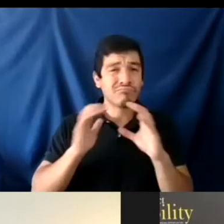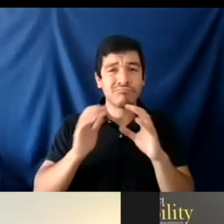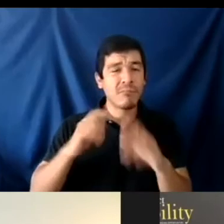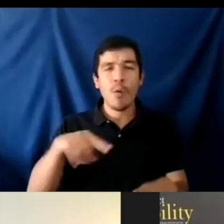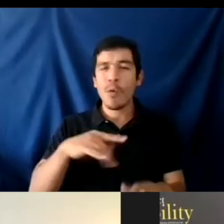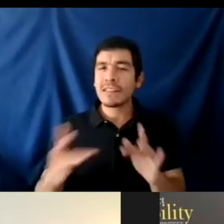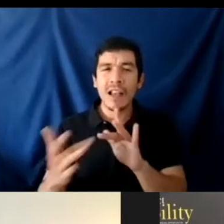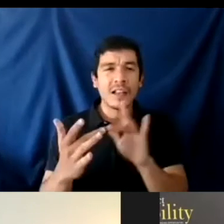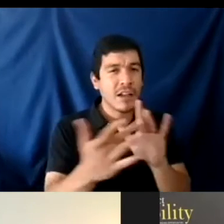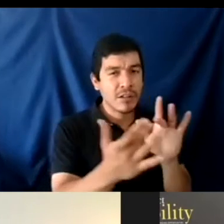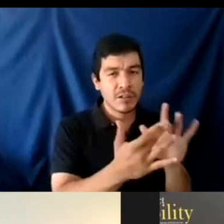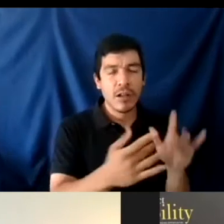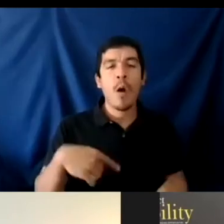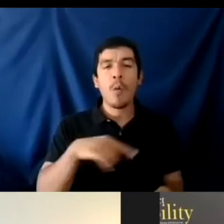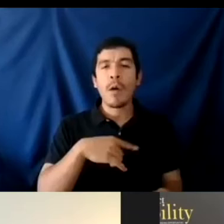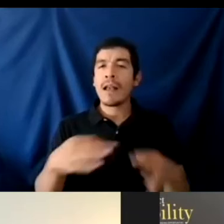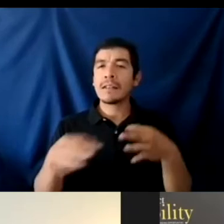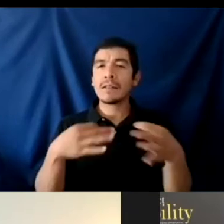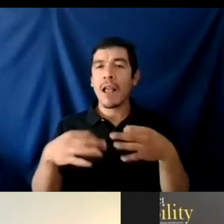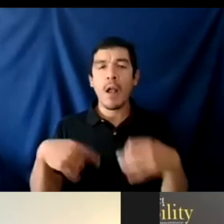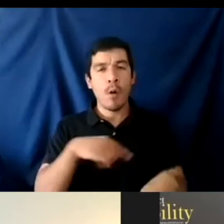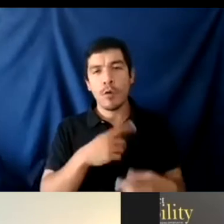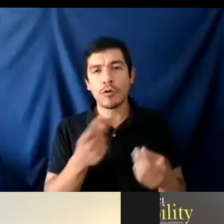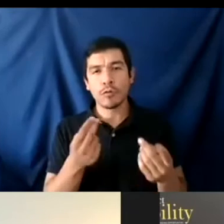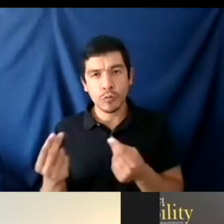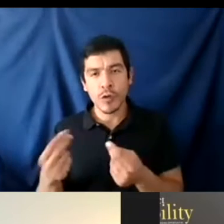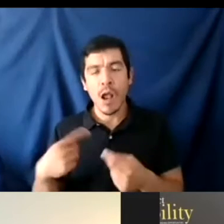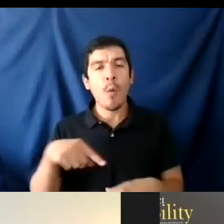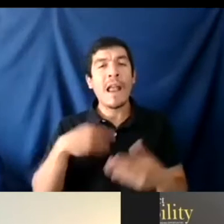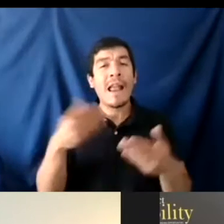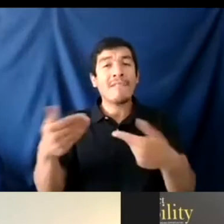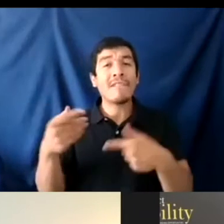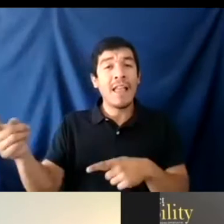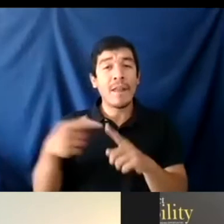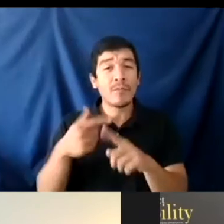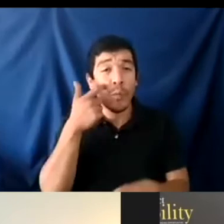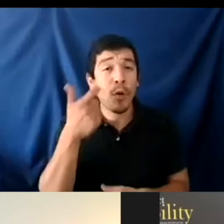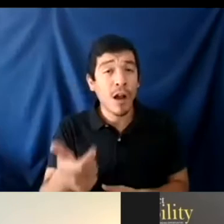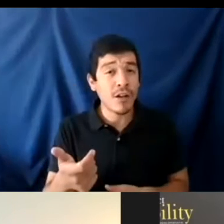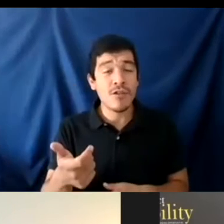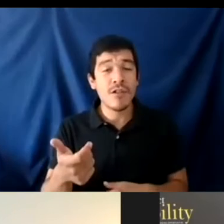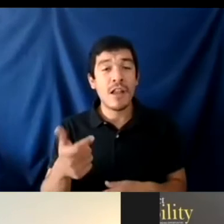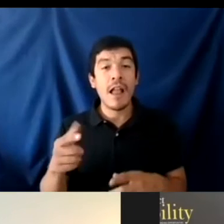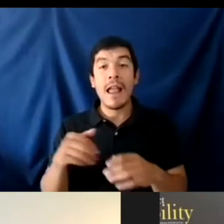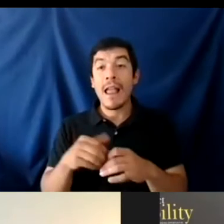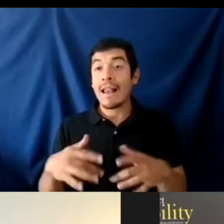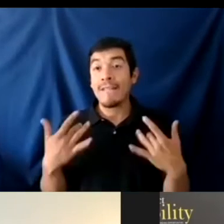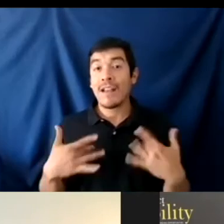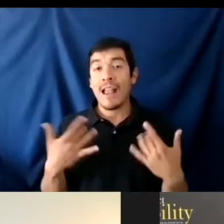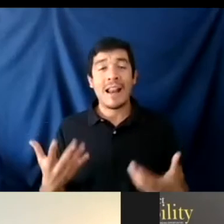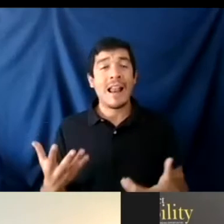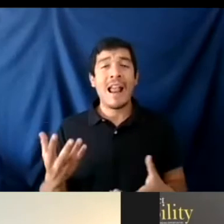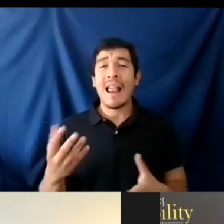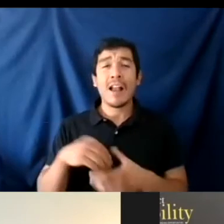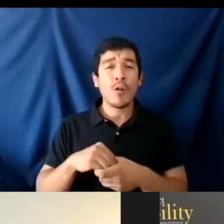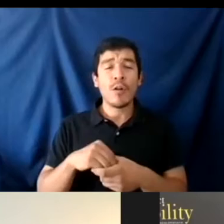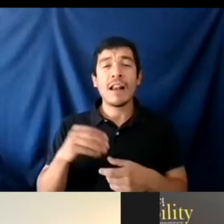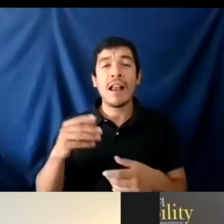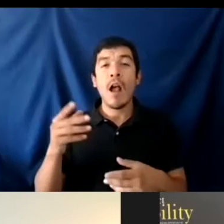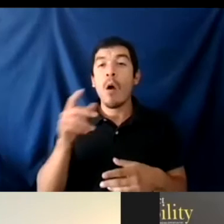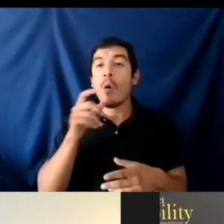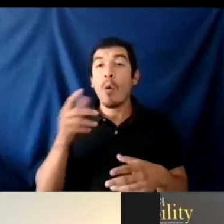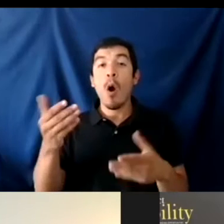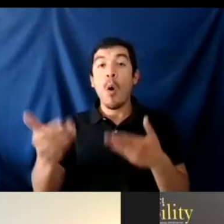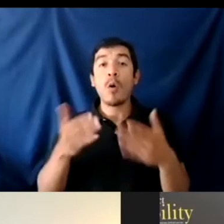touch with them. We tell them what we're doing. We invite them to events, including, by the way, that are hosted by